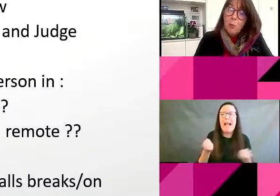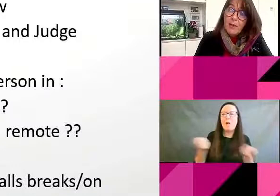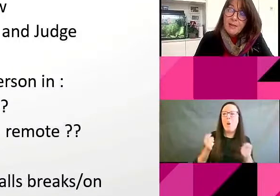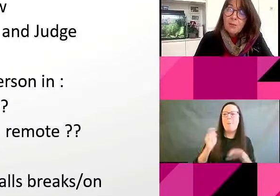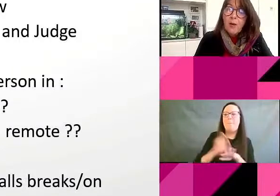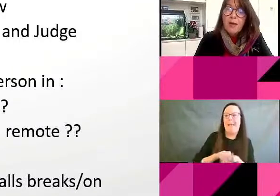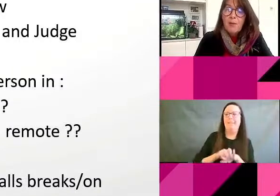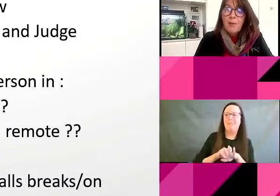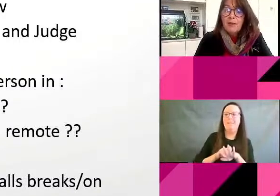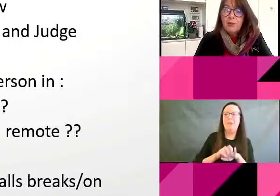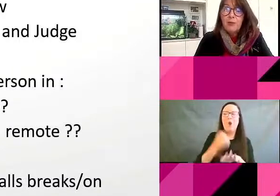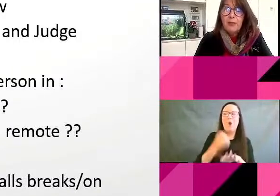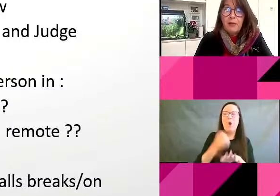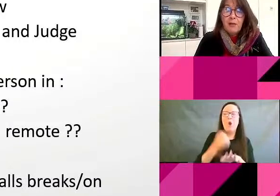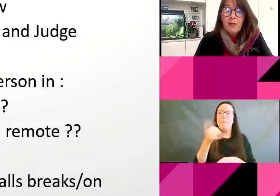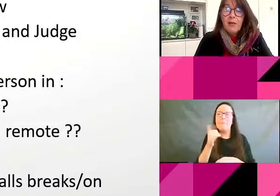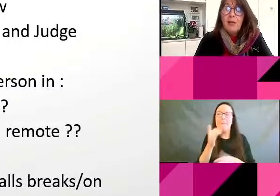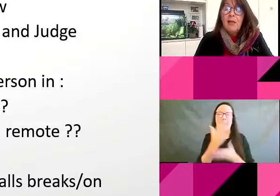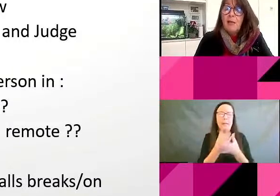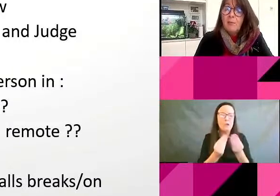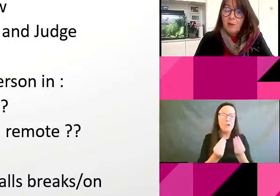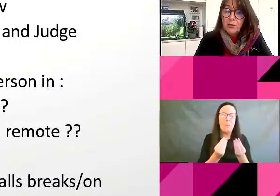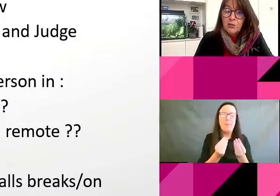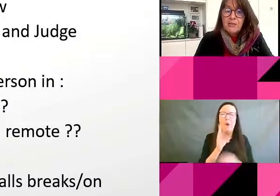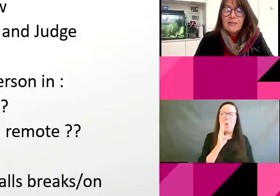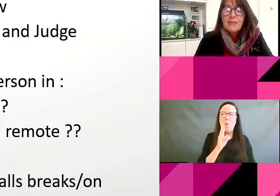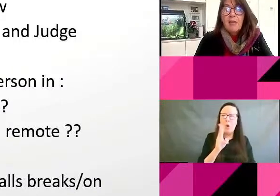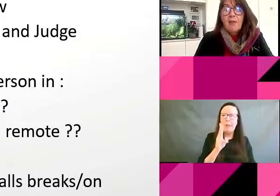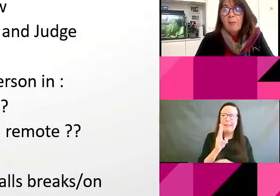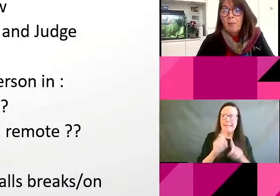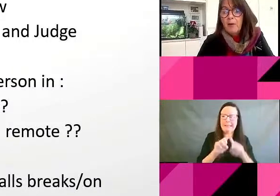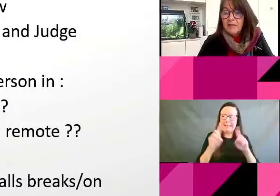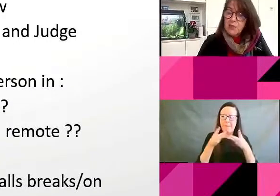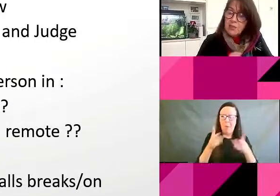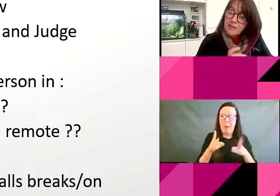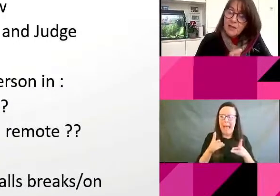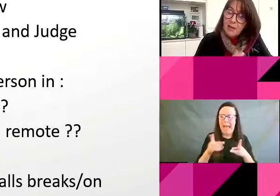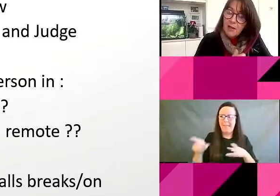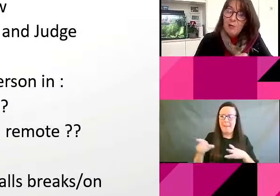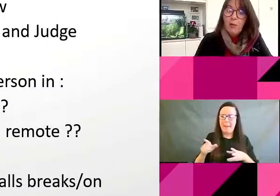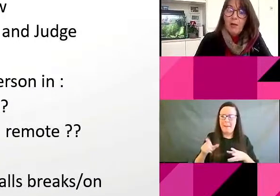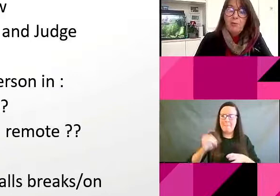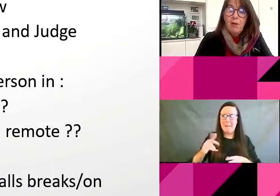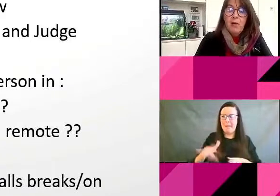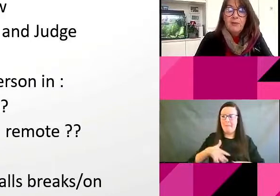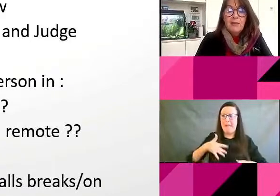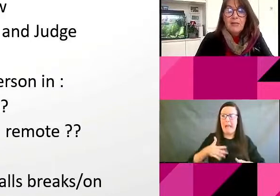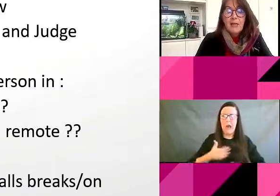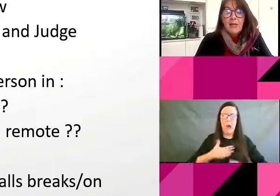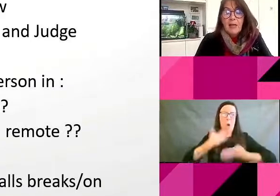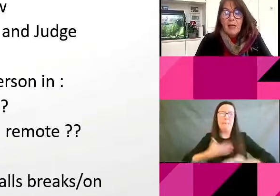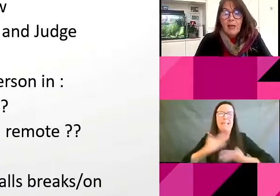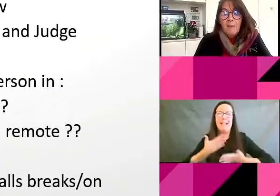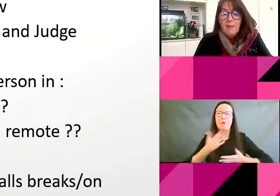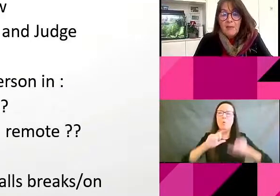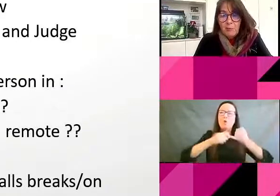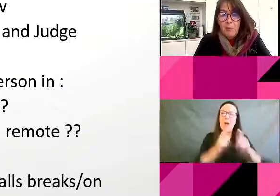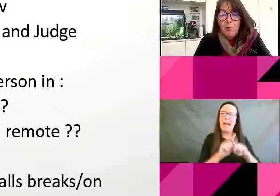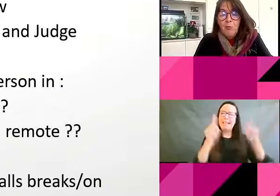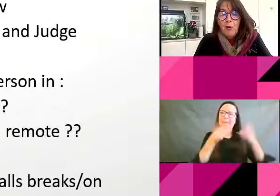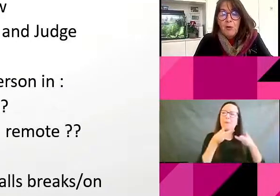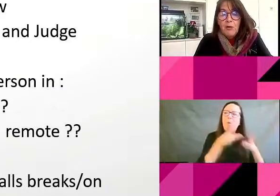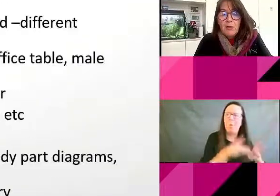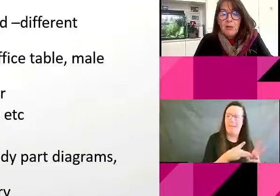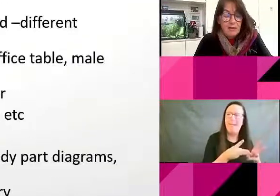is worded in a way that might trigger their emotions, then we might suggest another way around. If